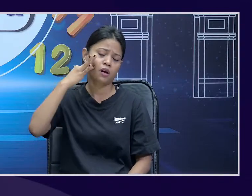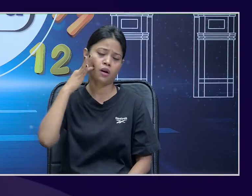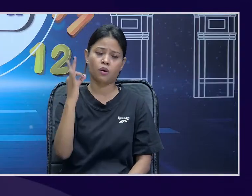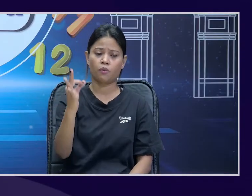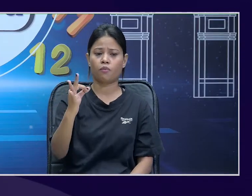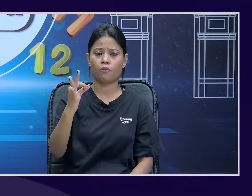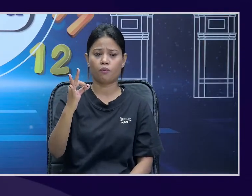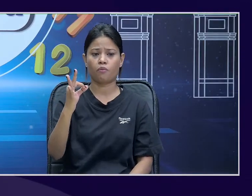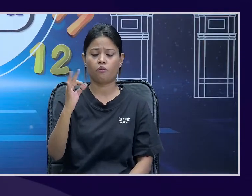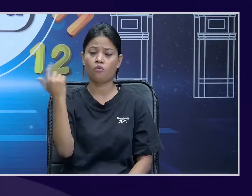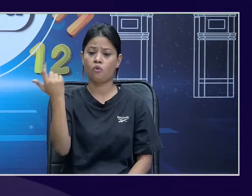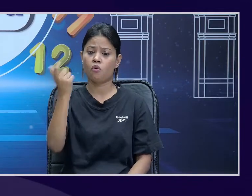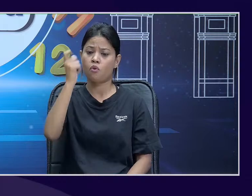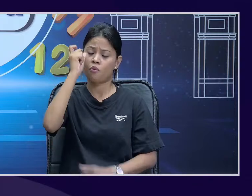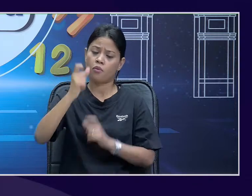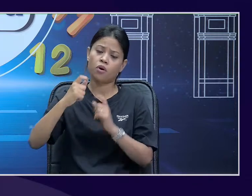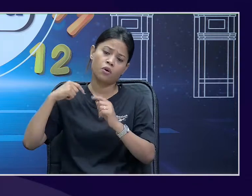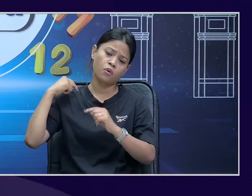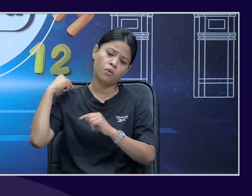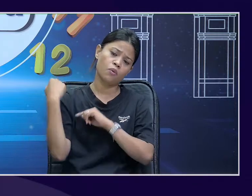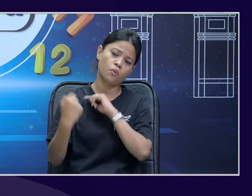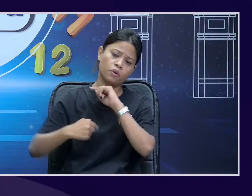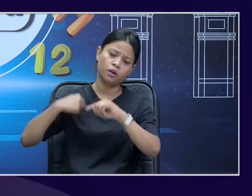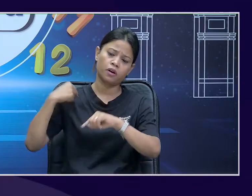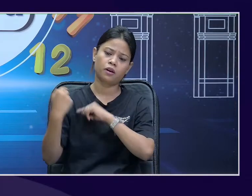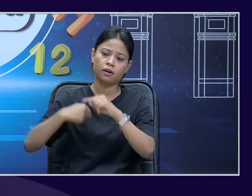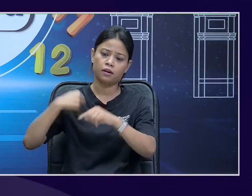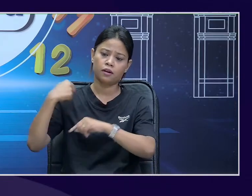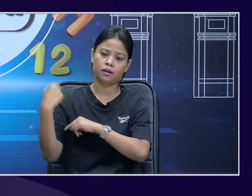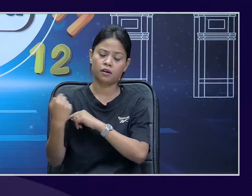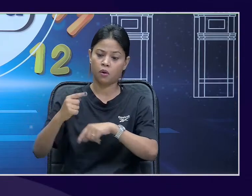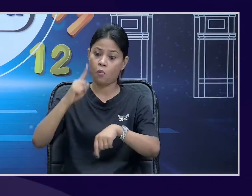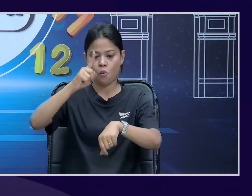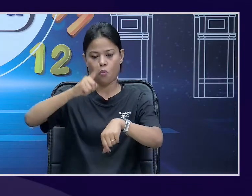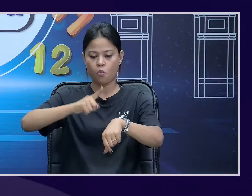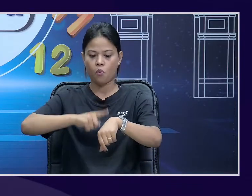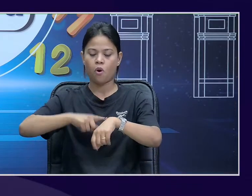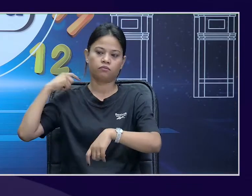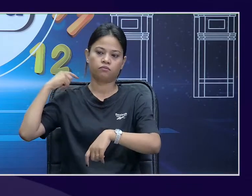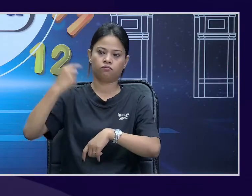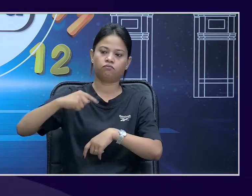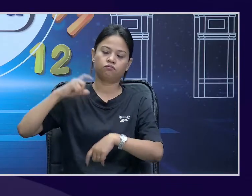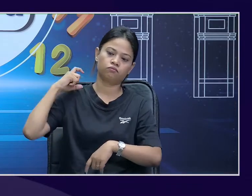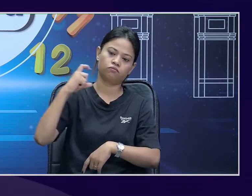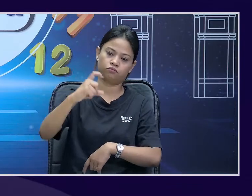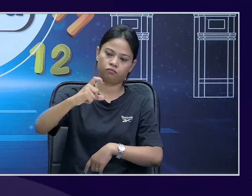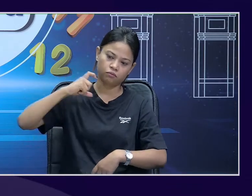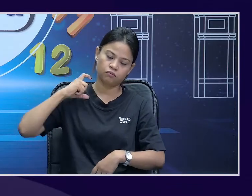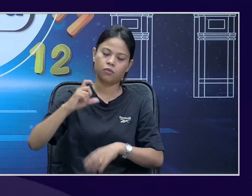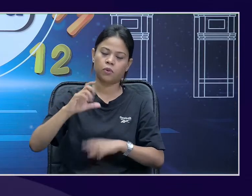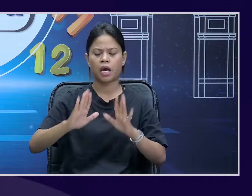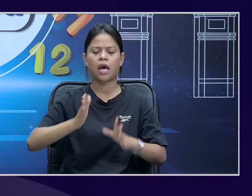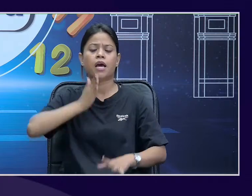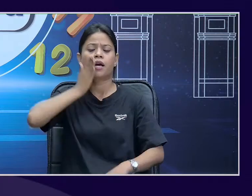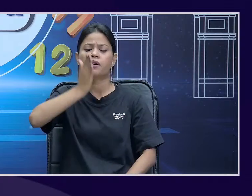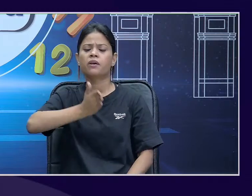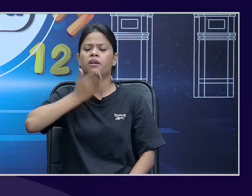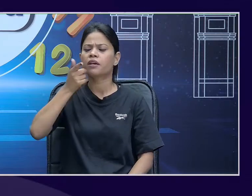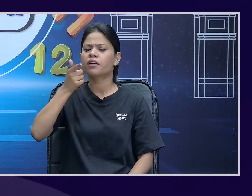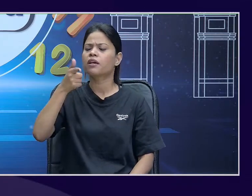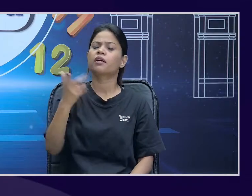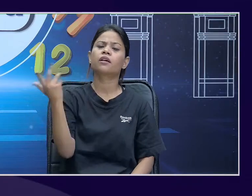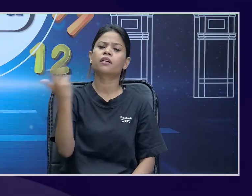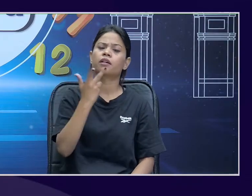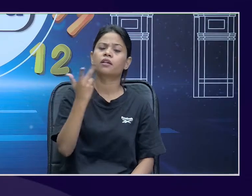us. We all love trains, and most of us have traveled through train, and we all know that a train